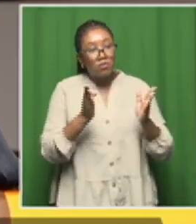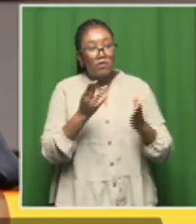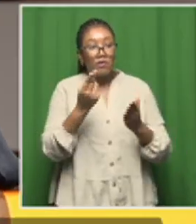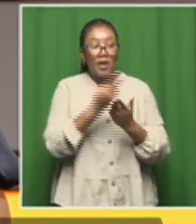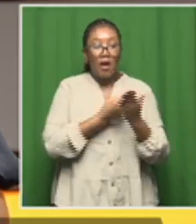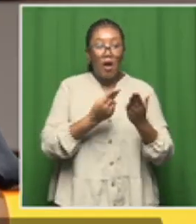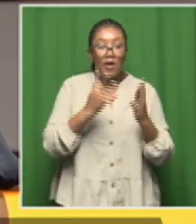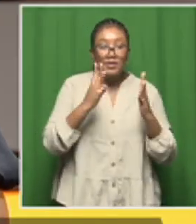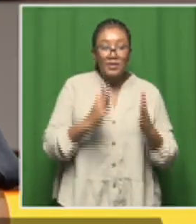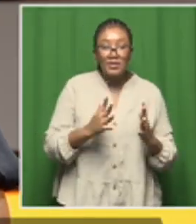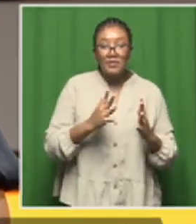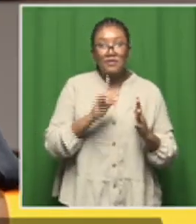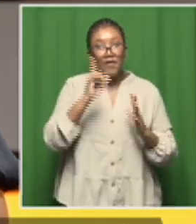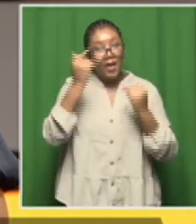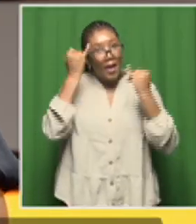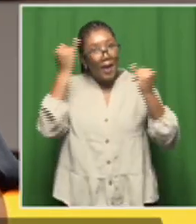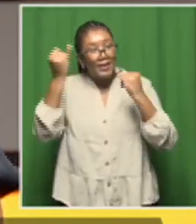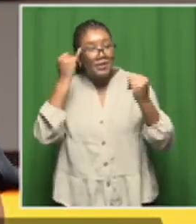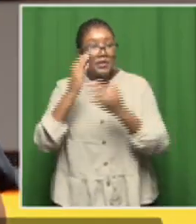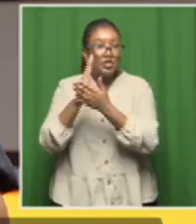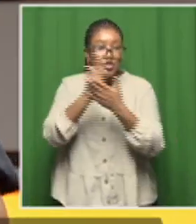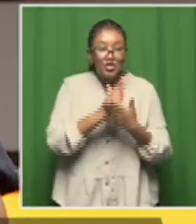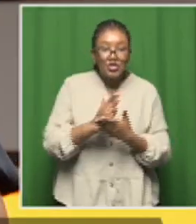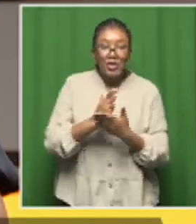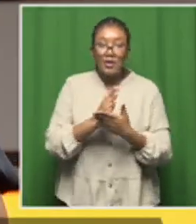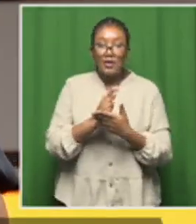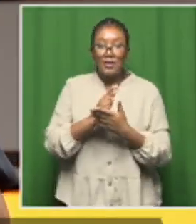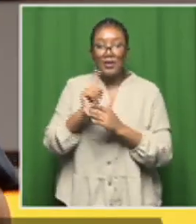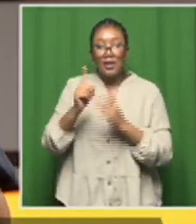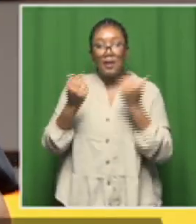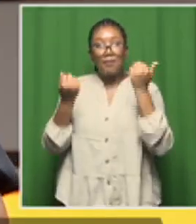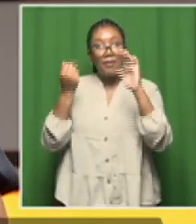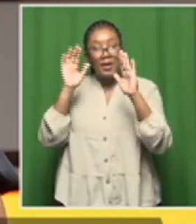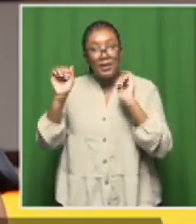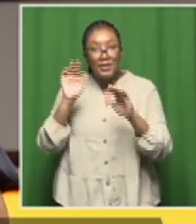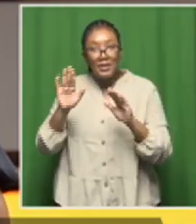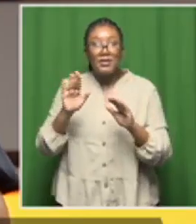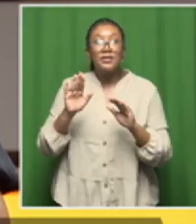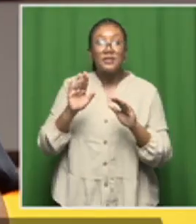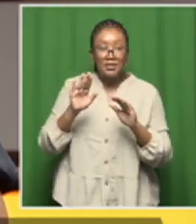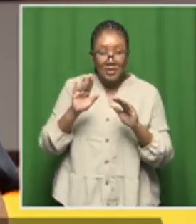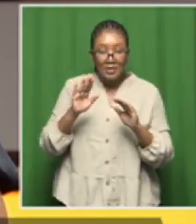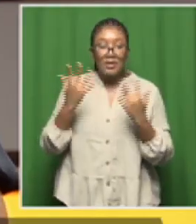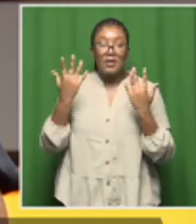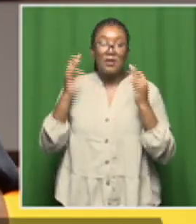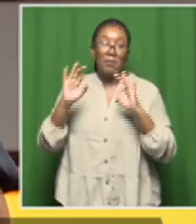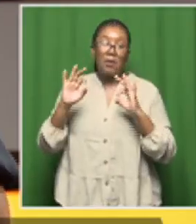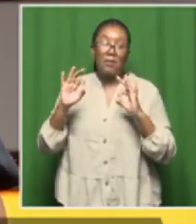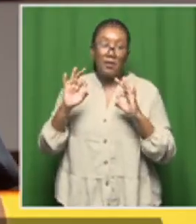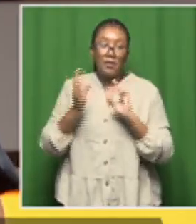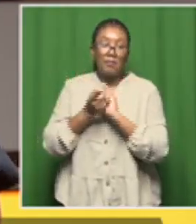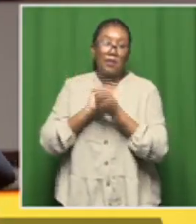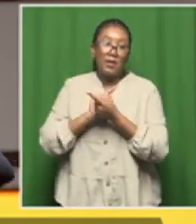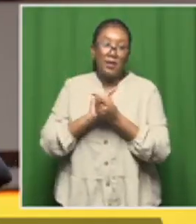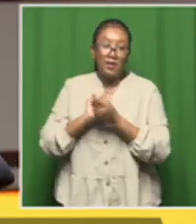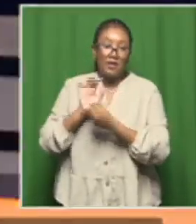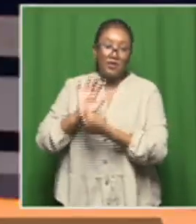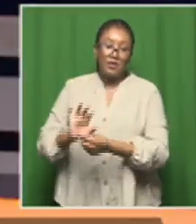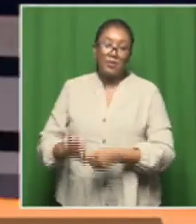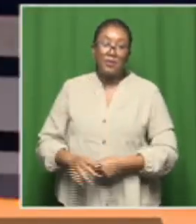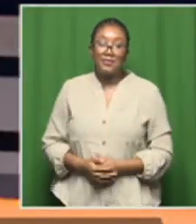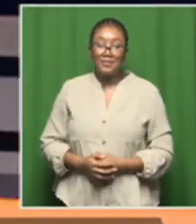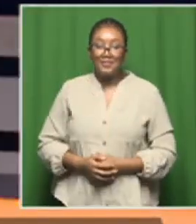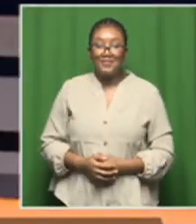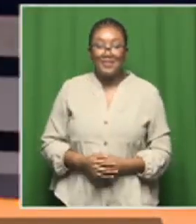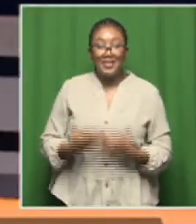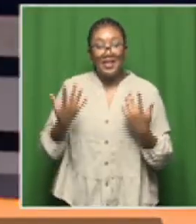sharing ideas, and the exhibition itself is coming to life as we engage with each other. It's Yes, as you mentioned, it's